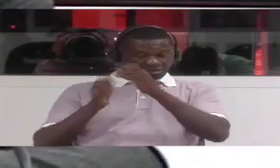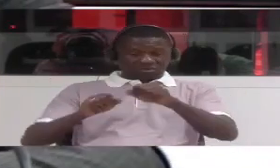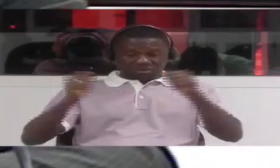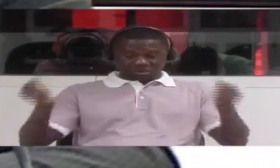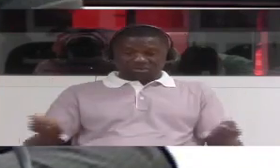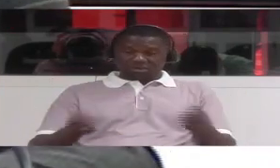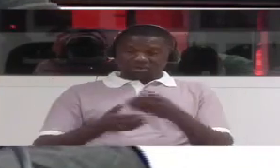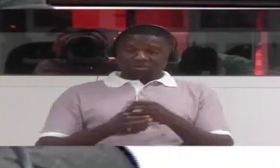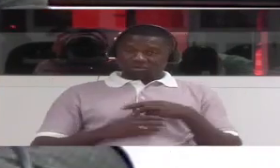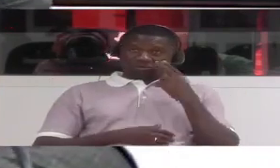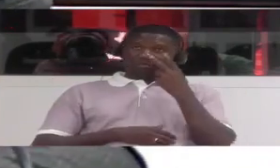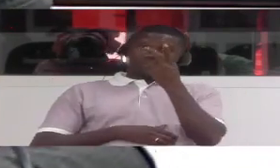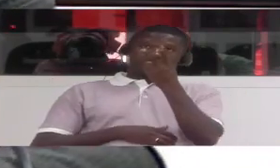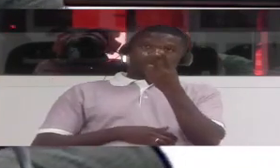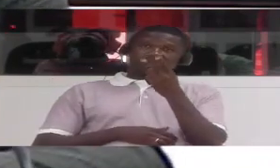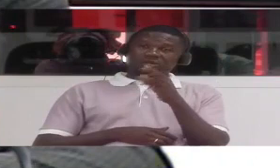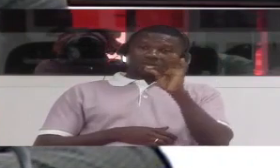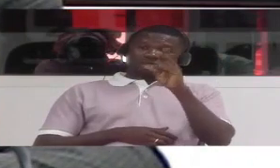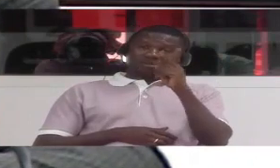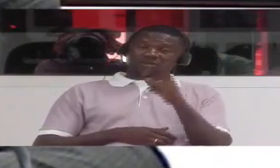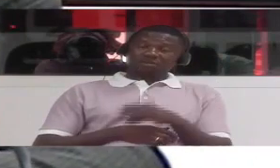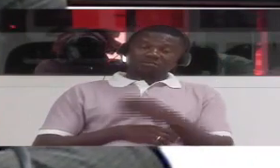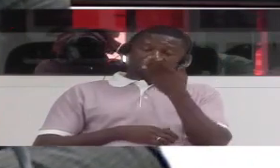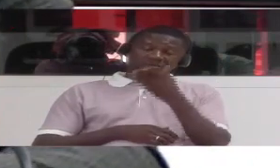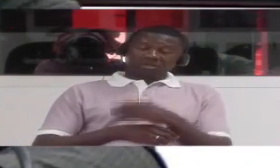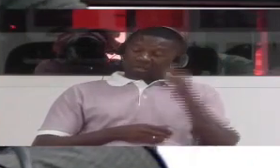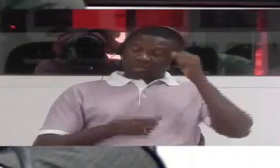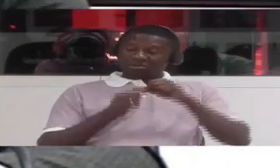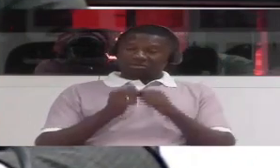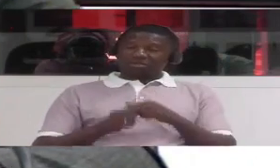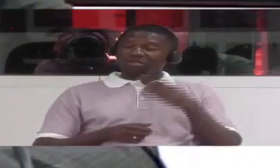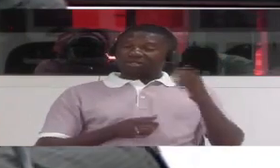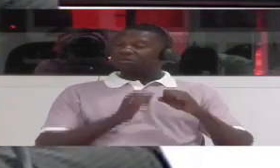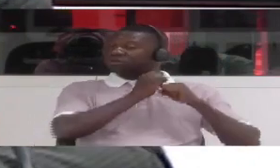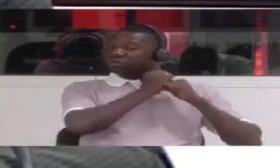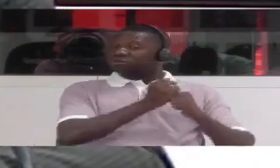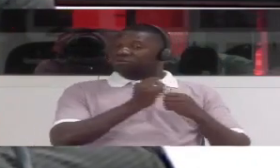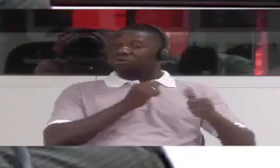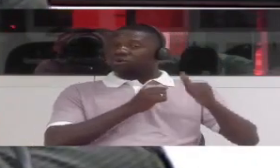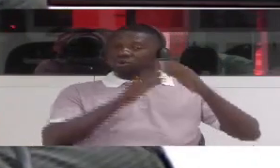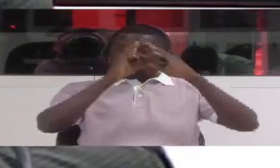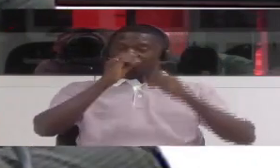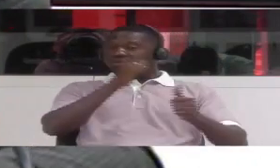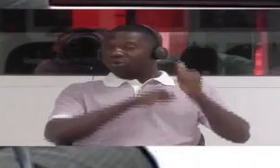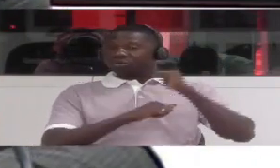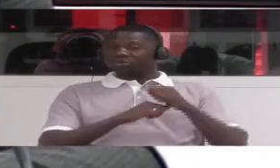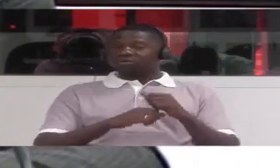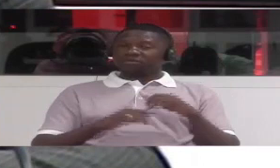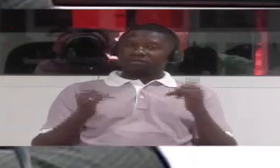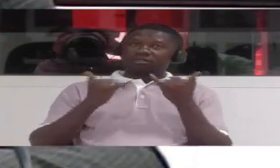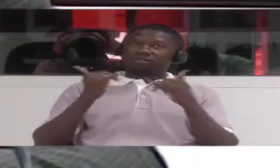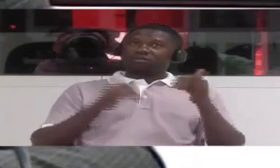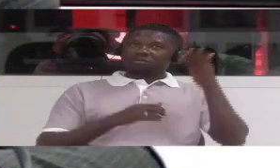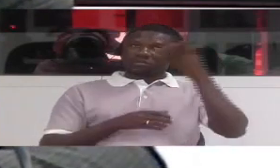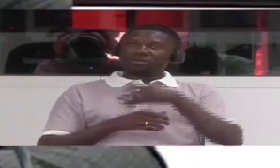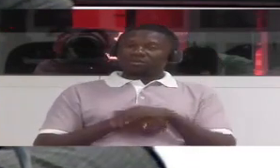bit. I remember it was the Roots Homecoming Festival being hosted during that week. A wife or mother of Bob Marley